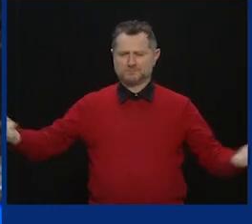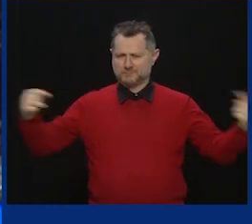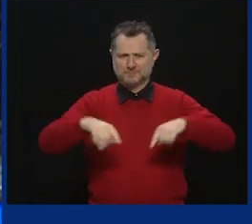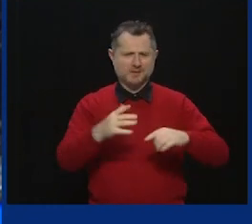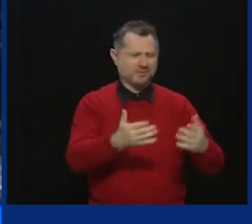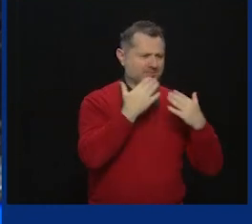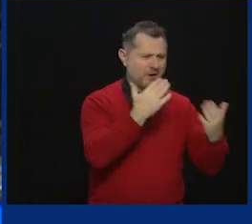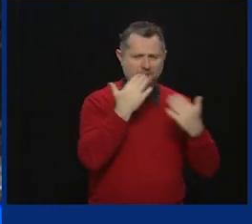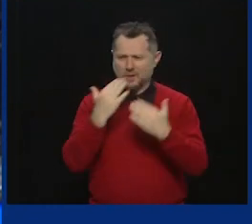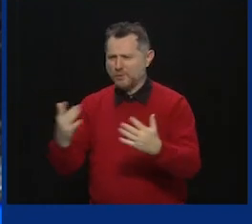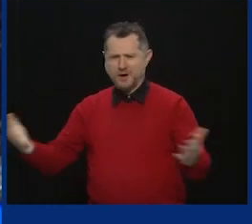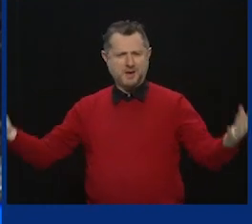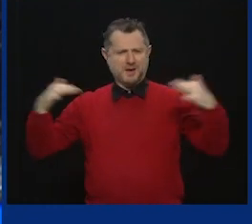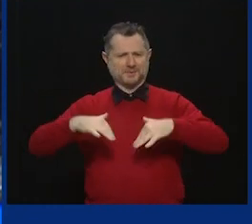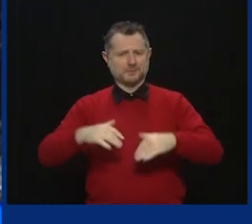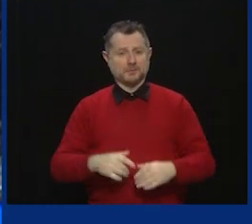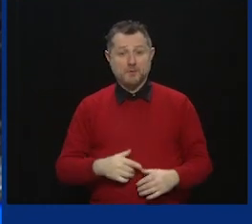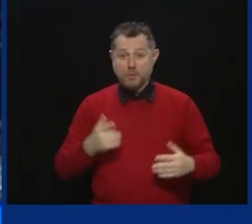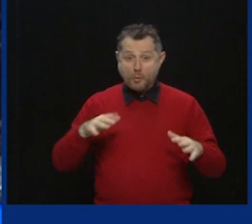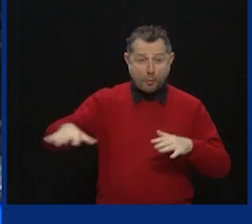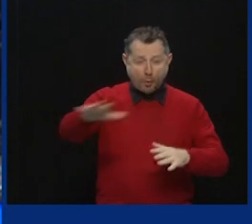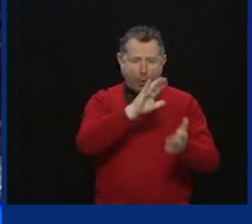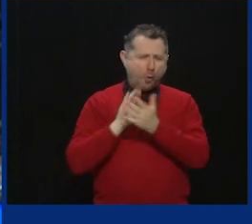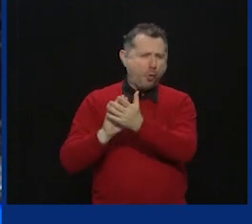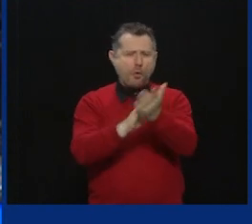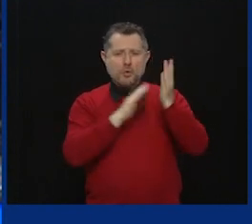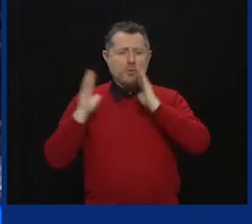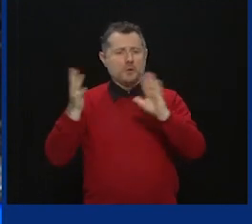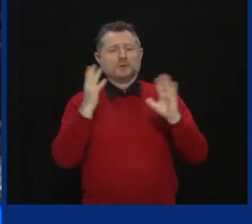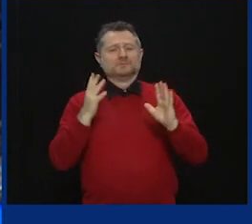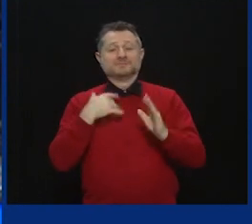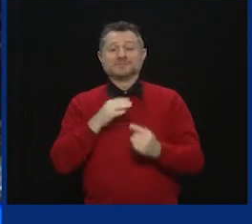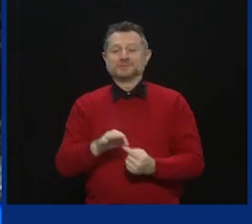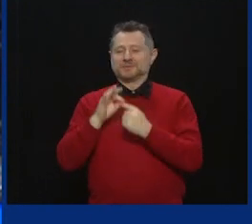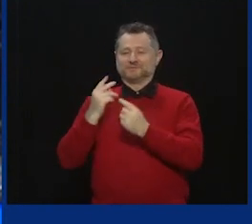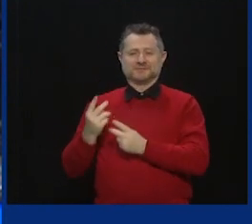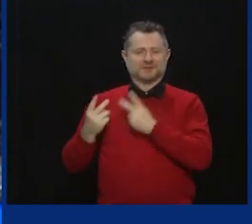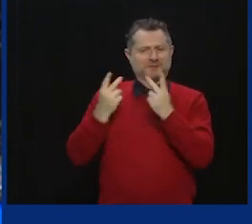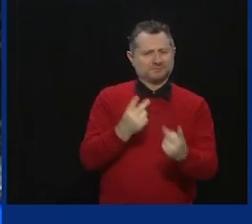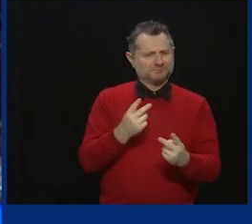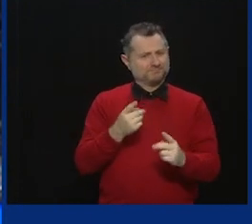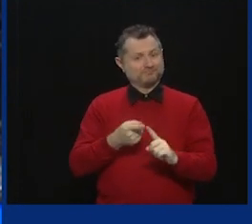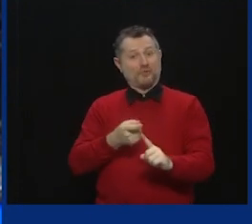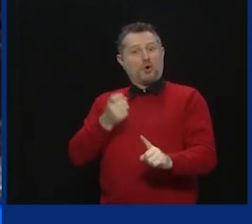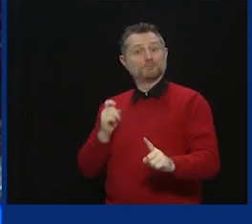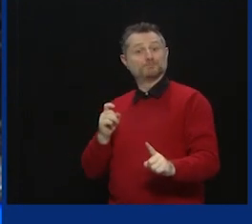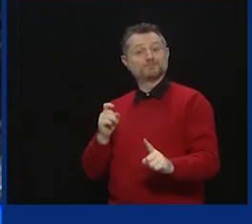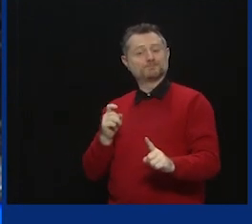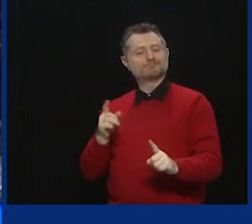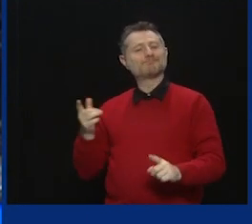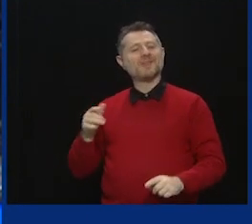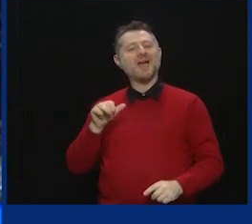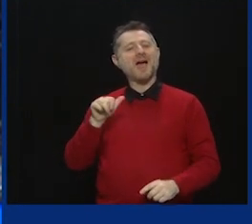And a big round of applause for our special guests, the students from Ascend Public Charter Schools. Thank you all for being